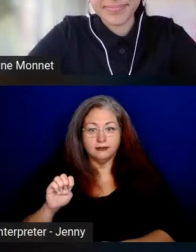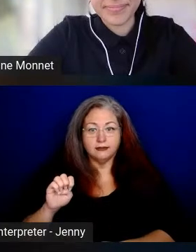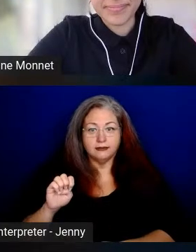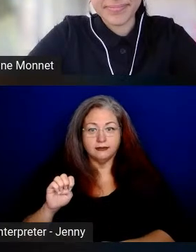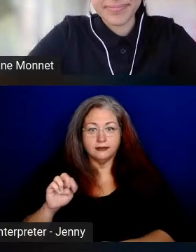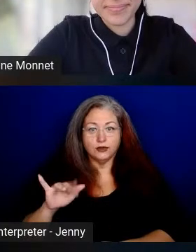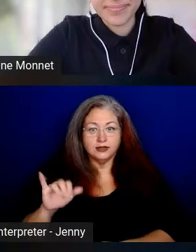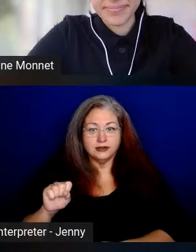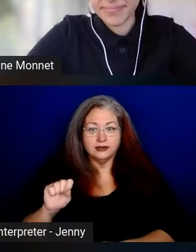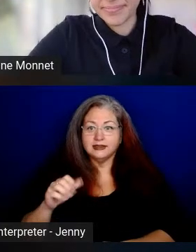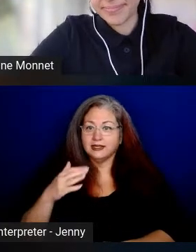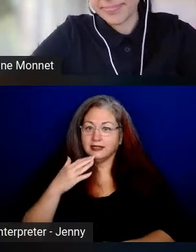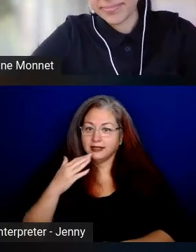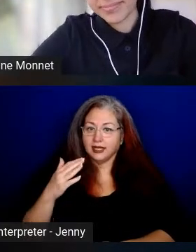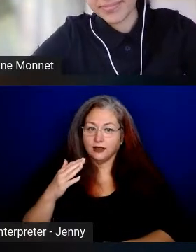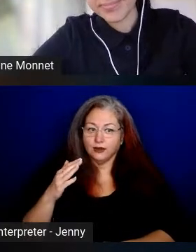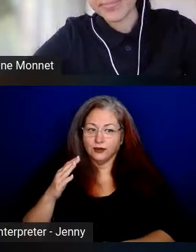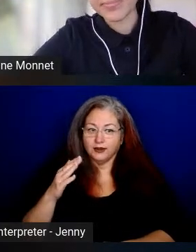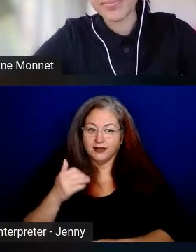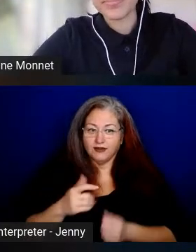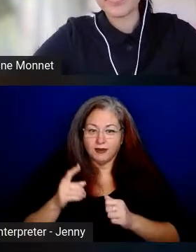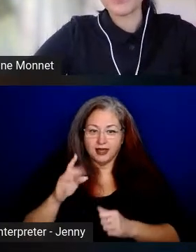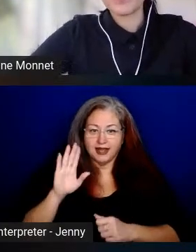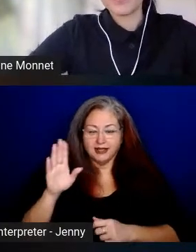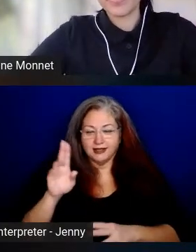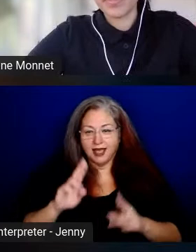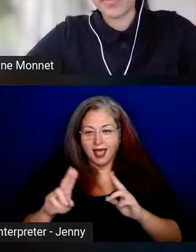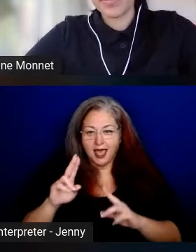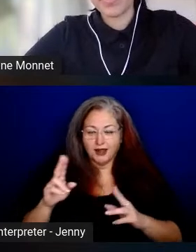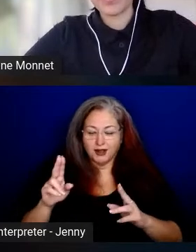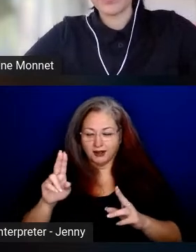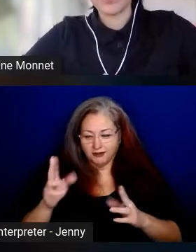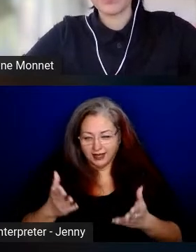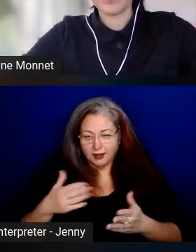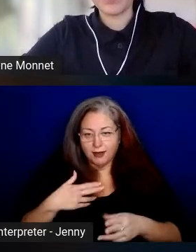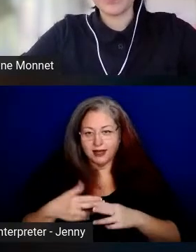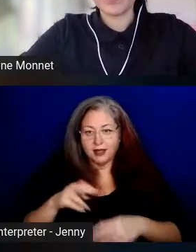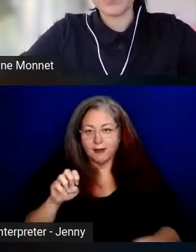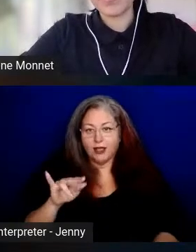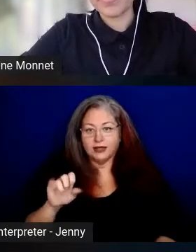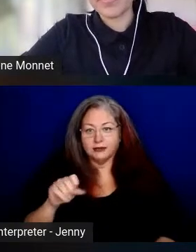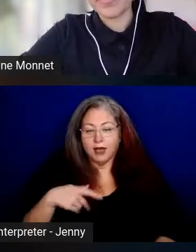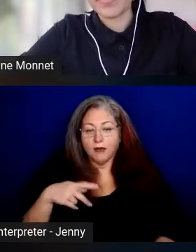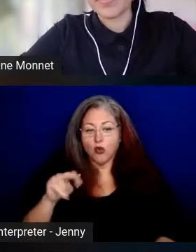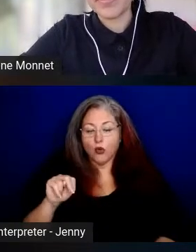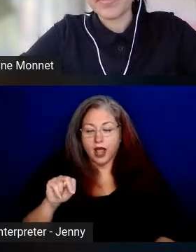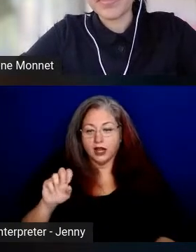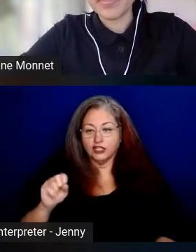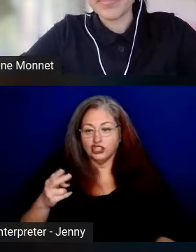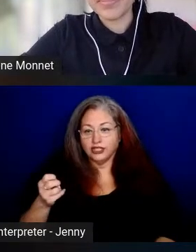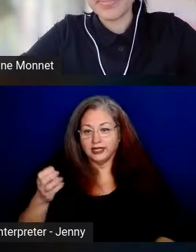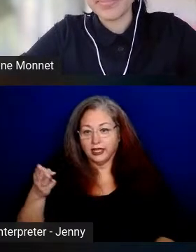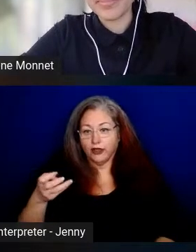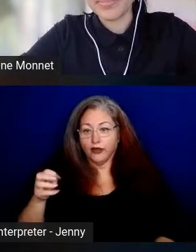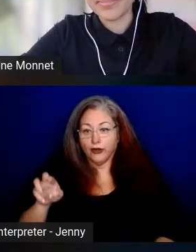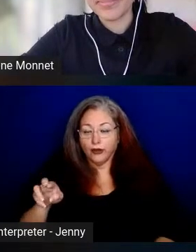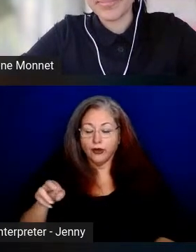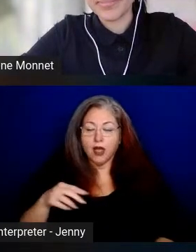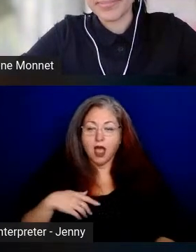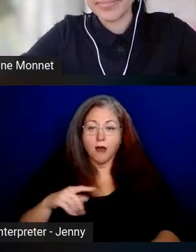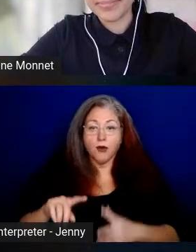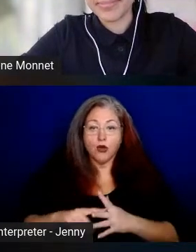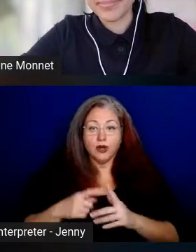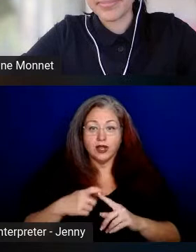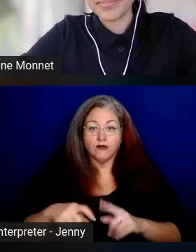Well, thank you. Thank you, everyone. It's an honor to be here. My name is Eris. My pronouns are she, her. I'm originally